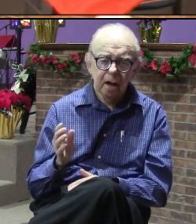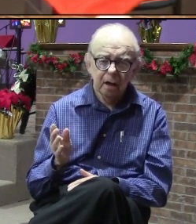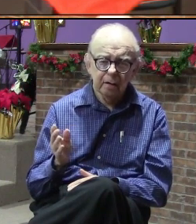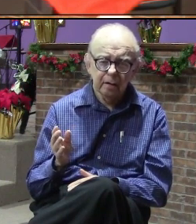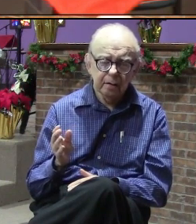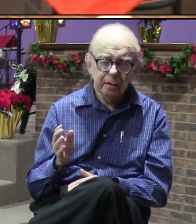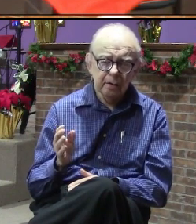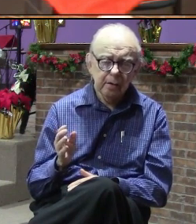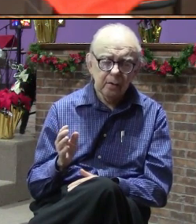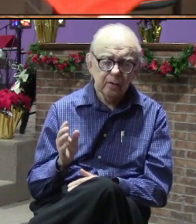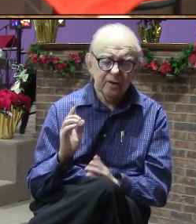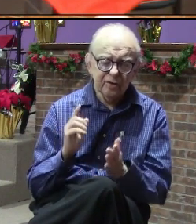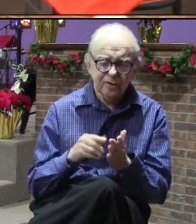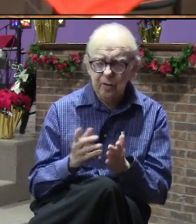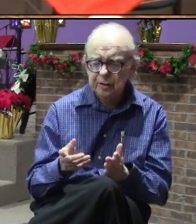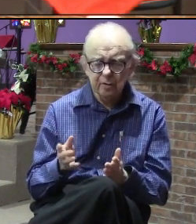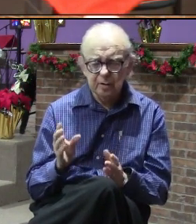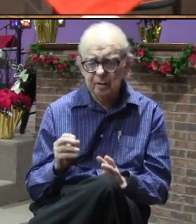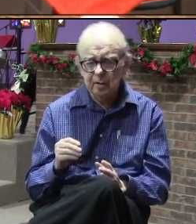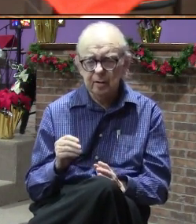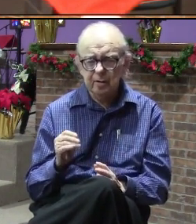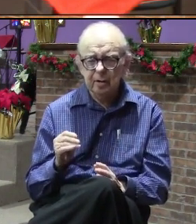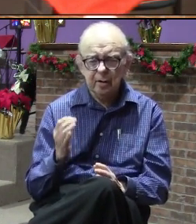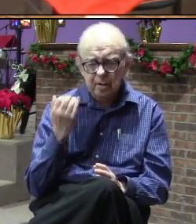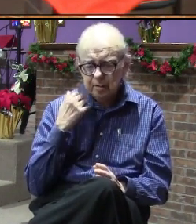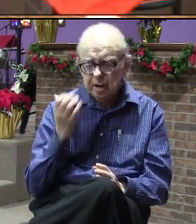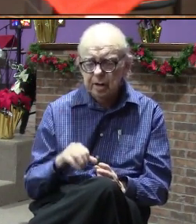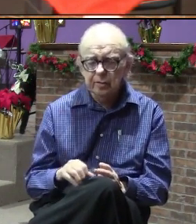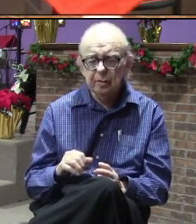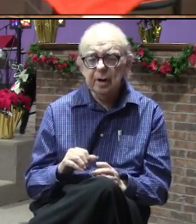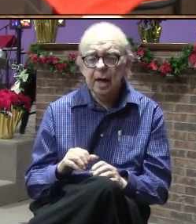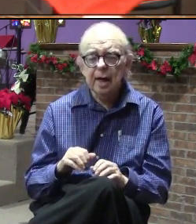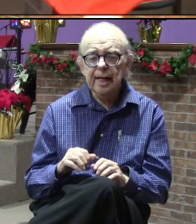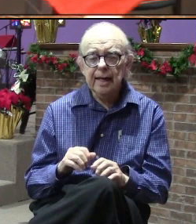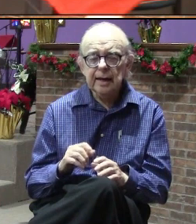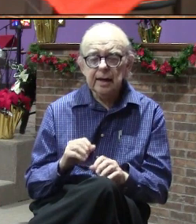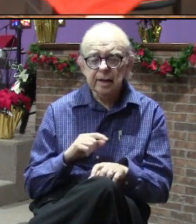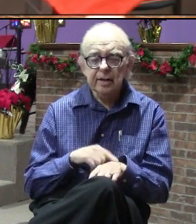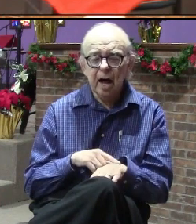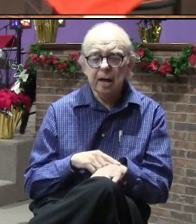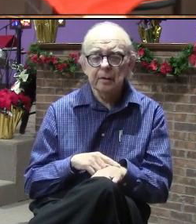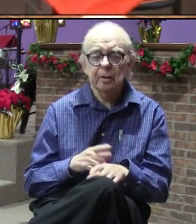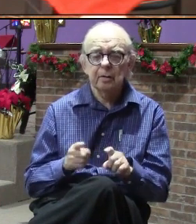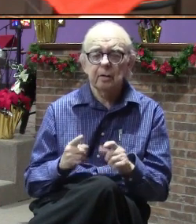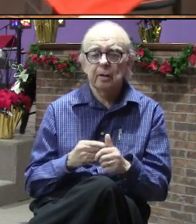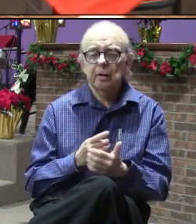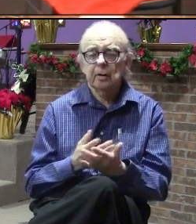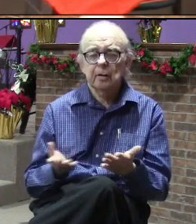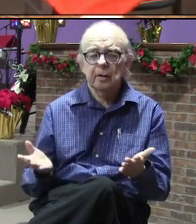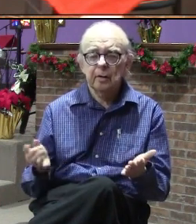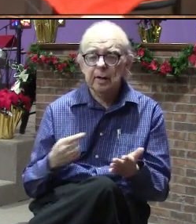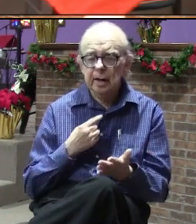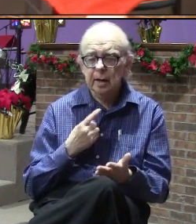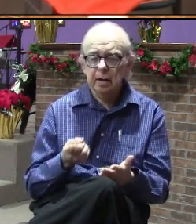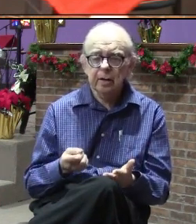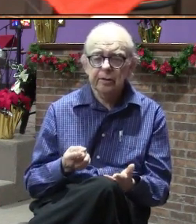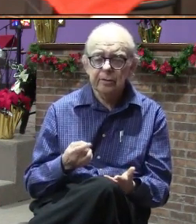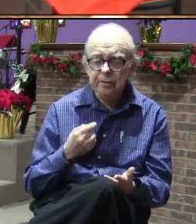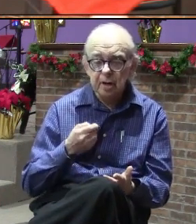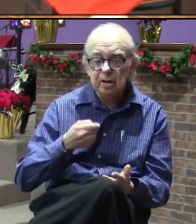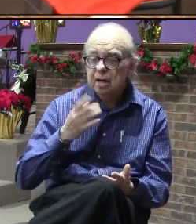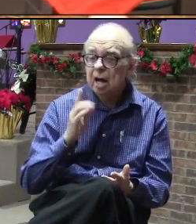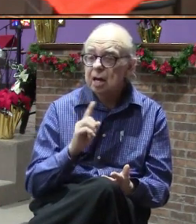pinpoint you out or anything else, but have you ever got into a situation where the first thing you said was, God, where are you?